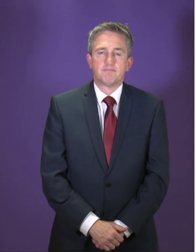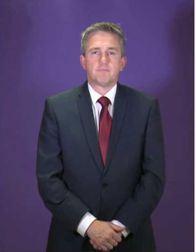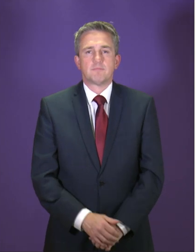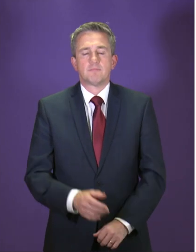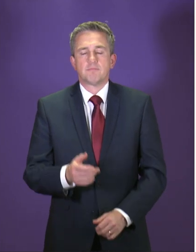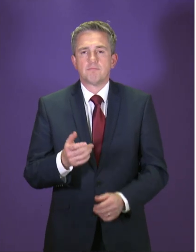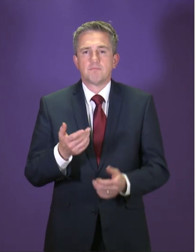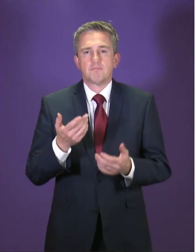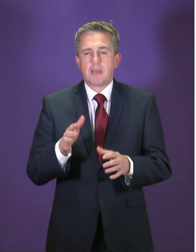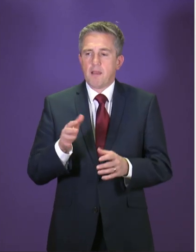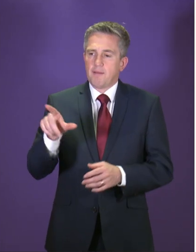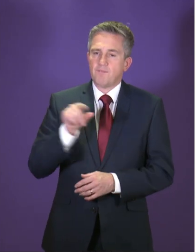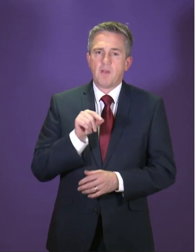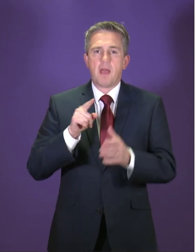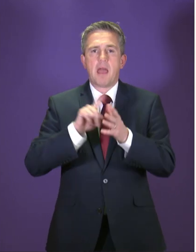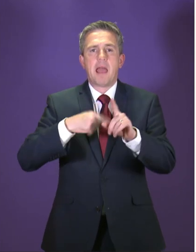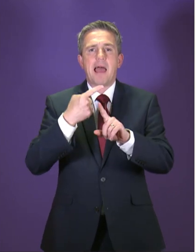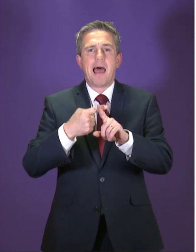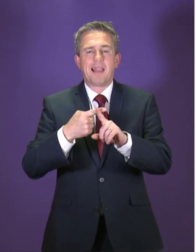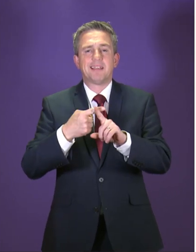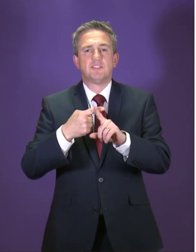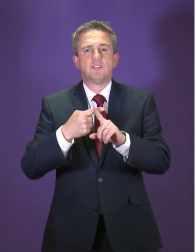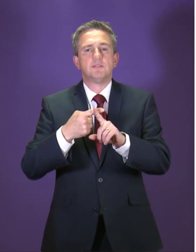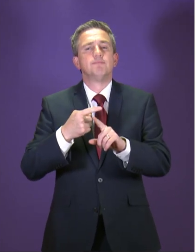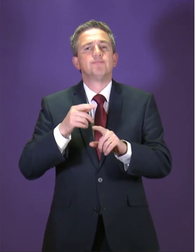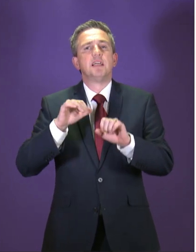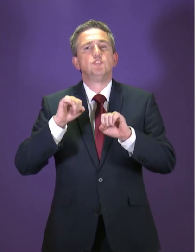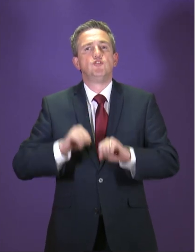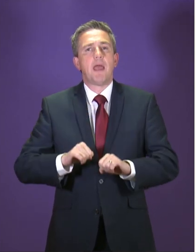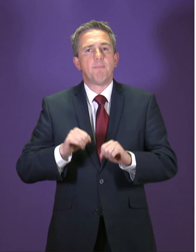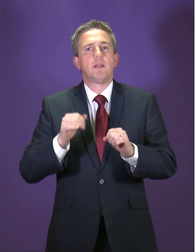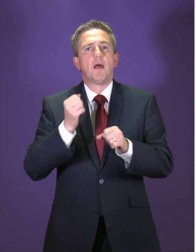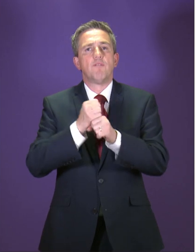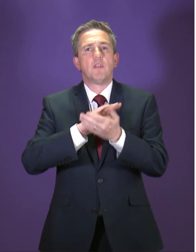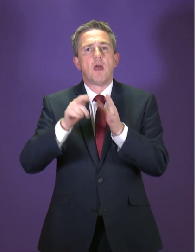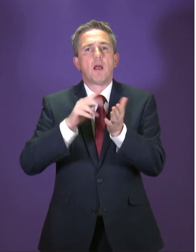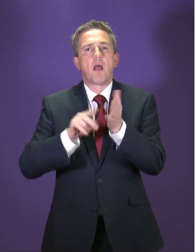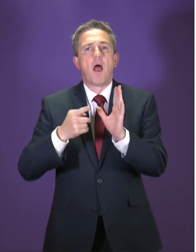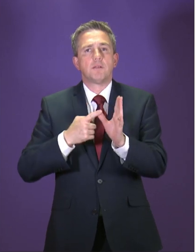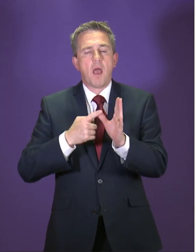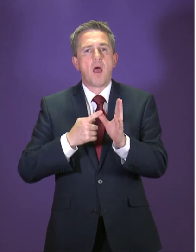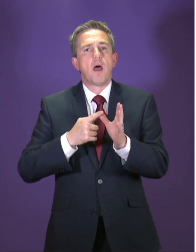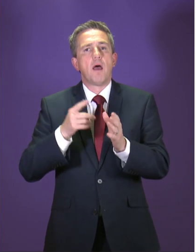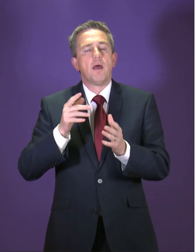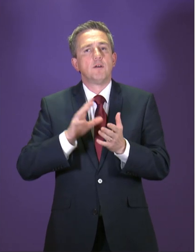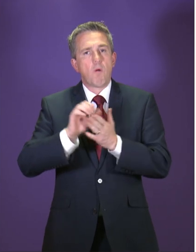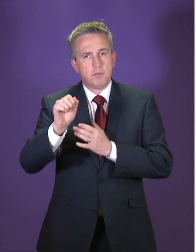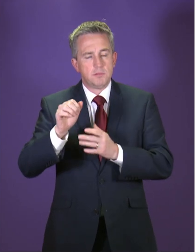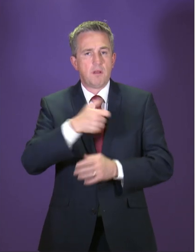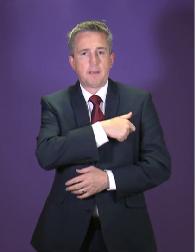And can I now call the Honourable Alex Kofi Agyekum, Chairman of the Parliamentary Select Committee on Culture from Ghana.